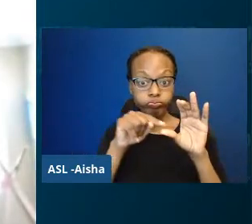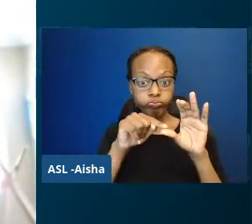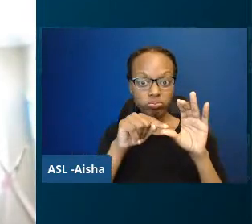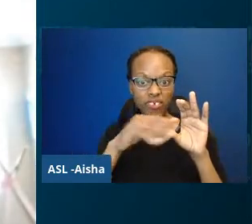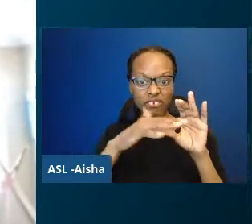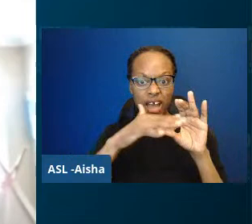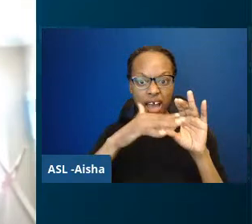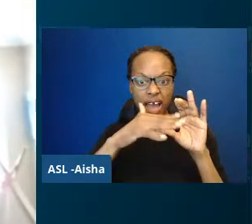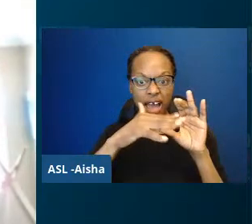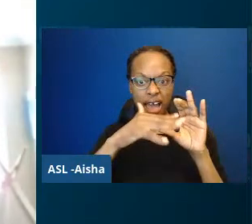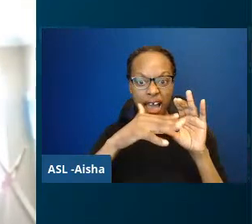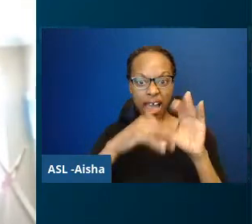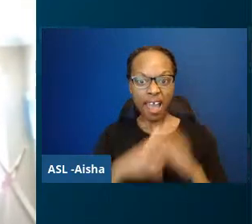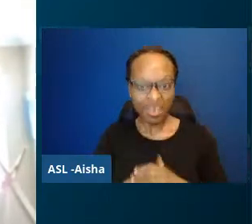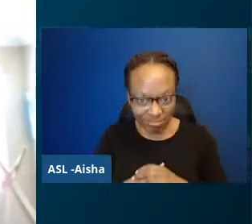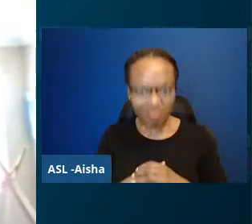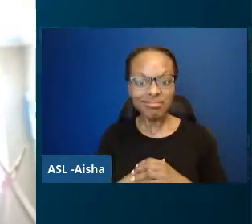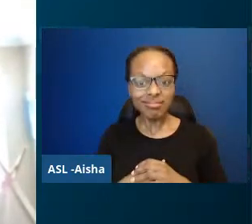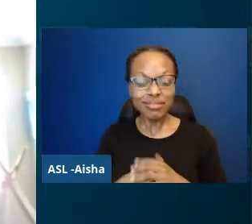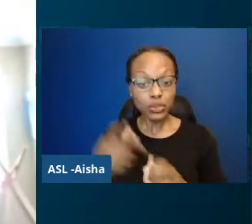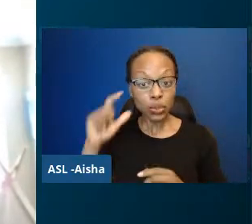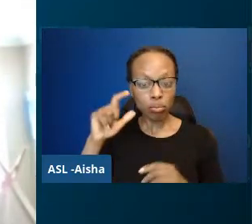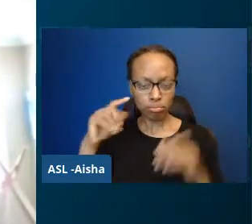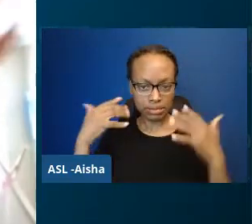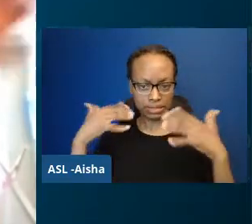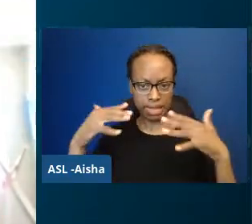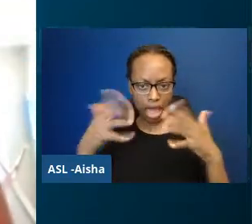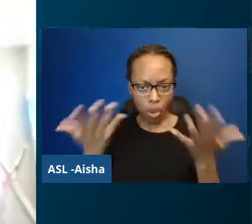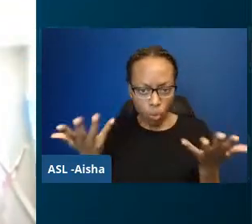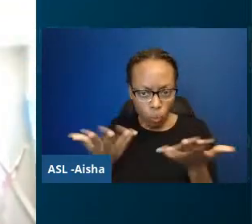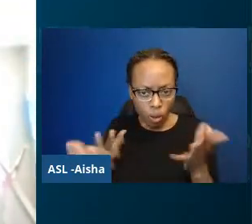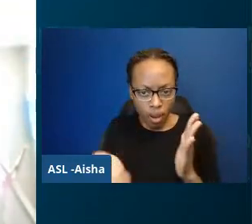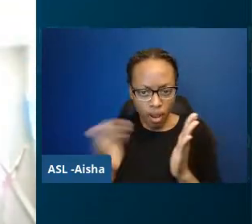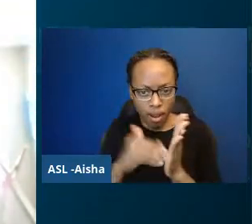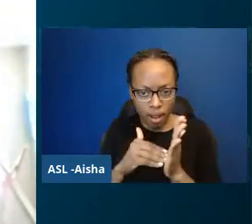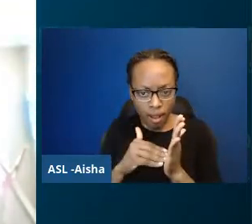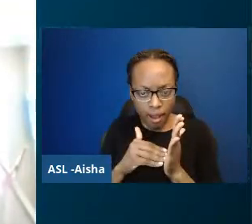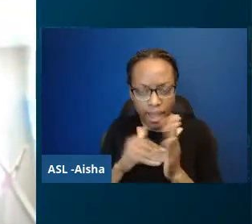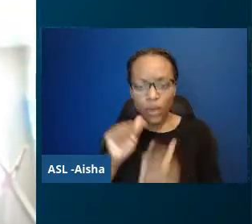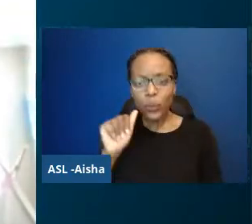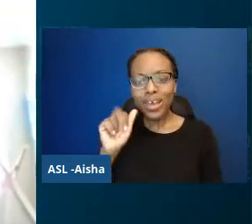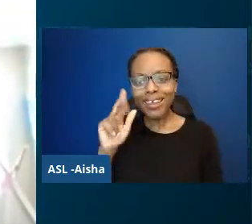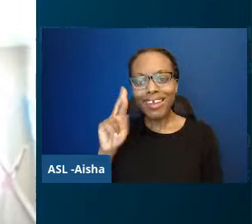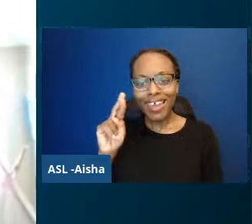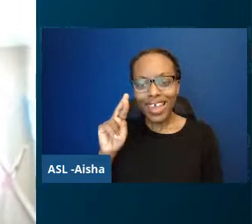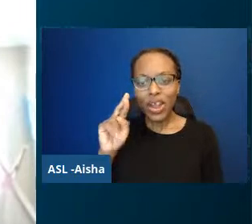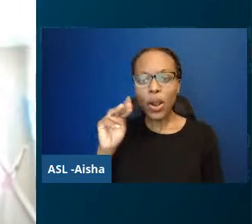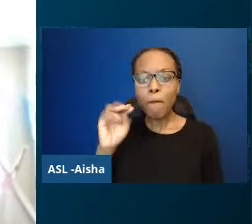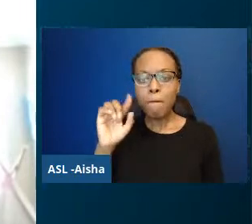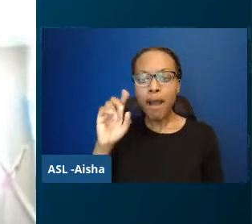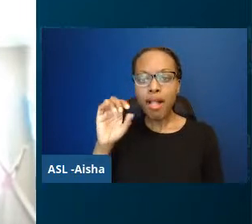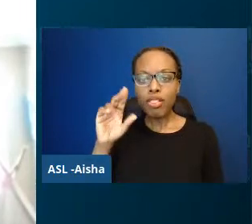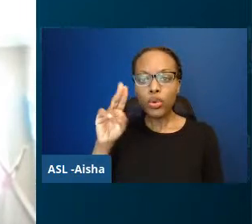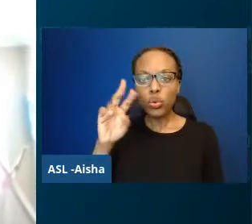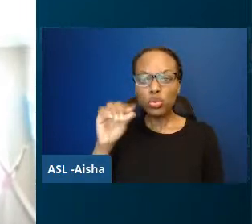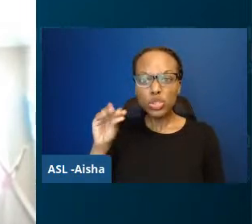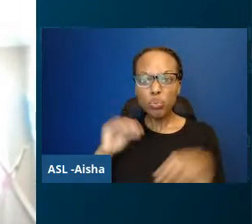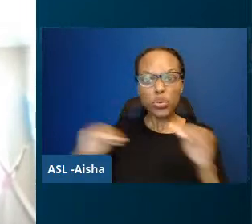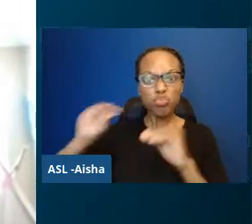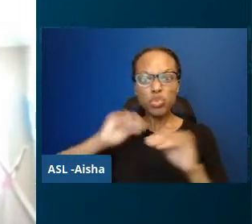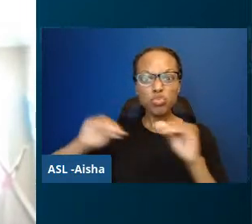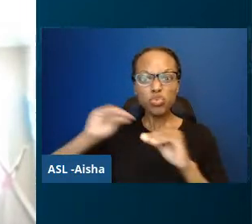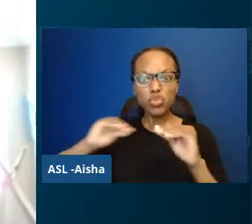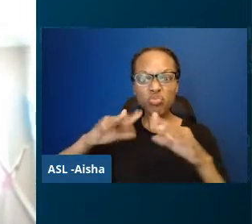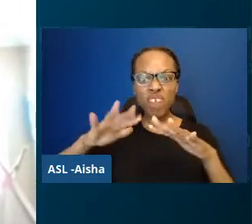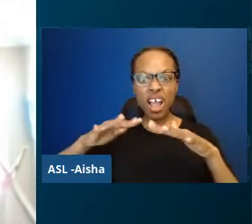to recap, sound is when air molecules vibrate all over the place. And those